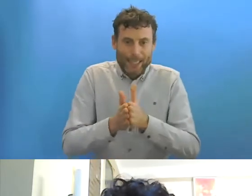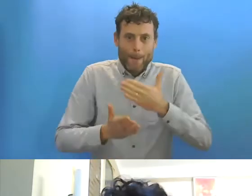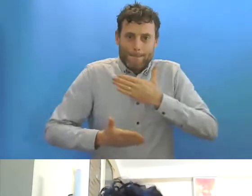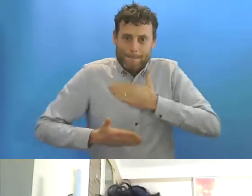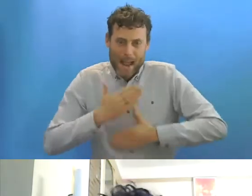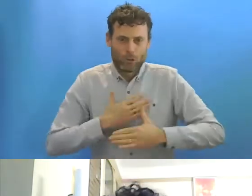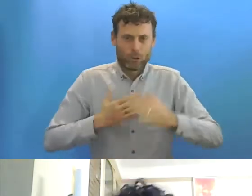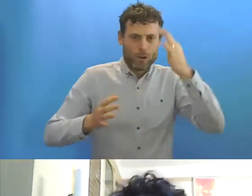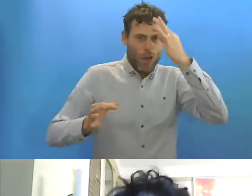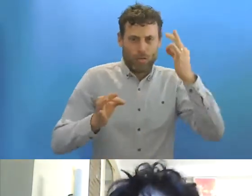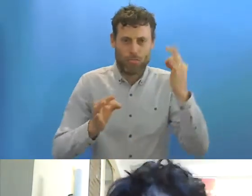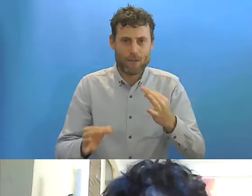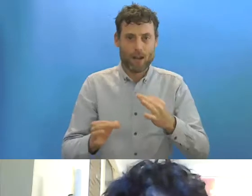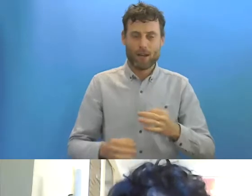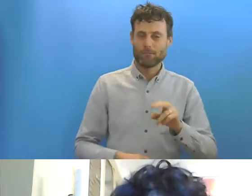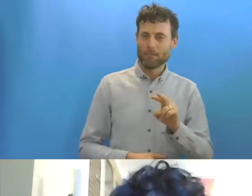definitely have to,